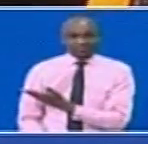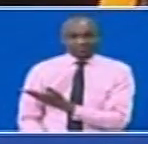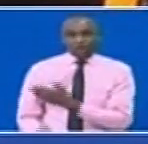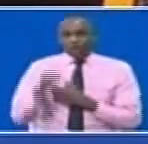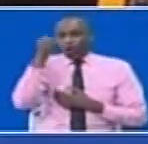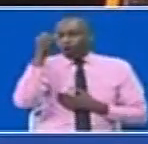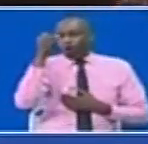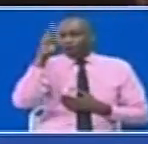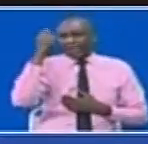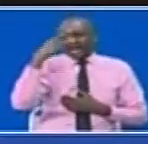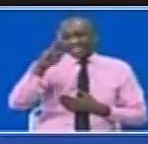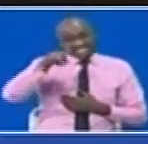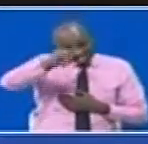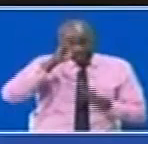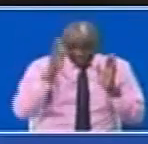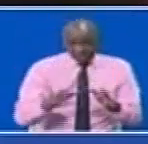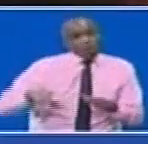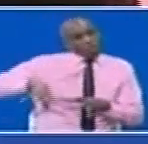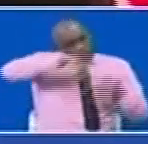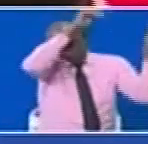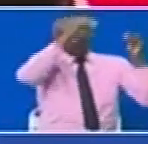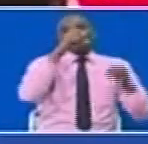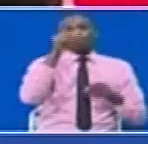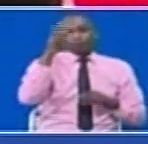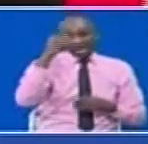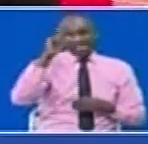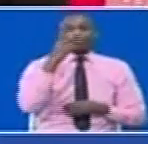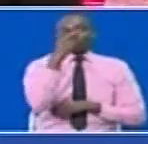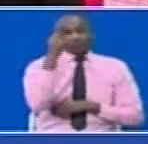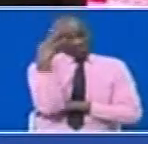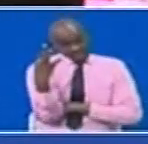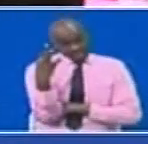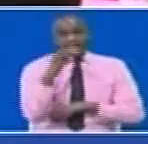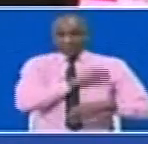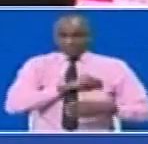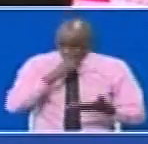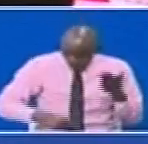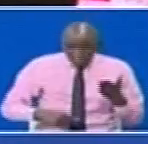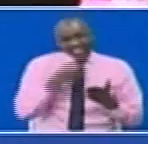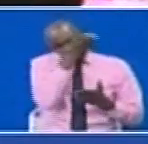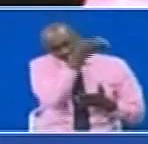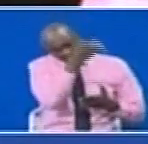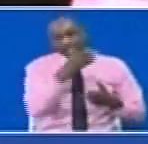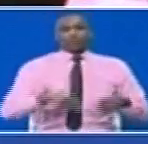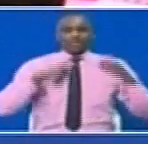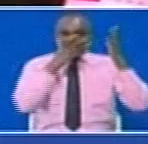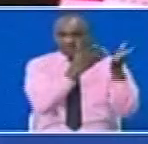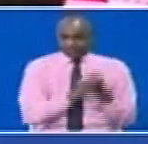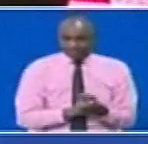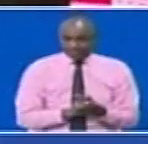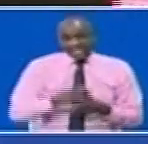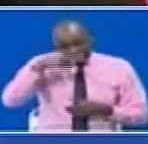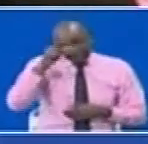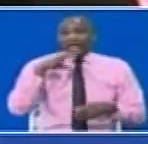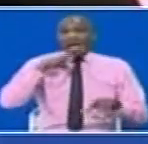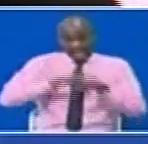Omar Mahmoud Shallo left Kenya for Dubai in 2003 with a mission to set up base in the Middle East country. He landed a